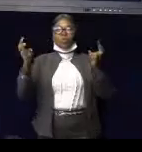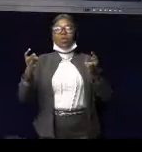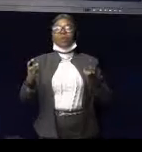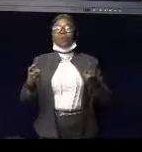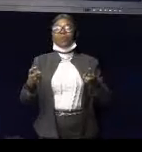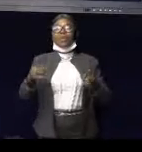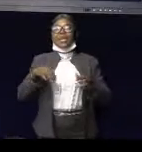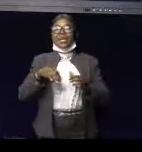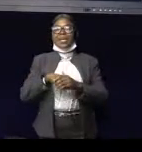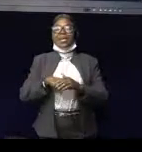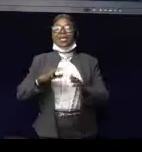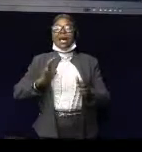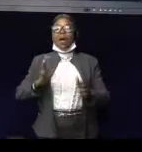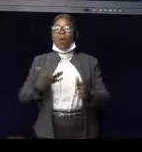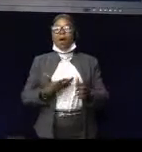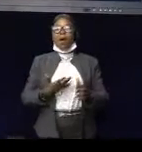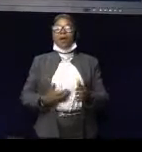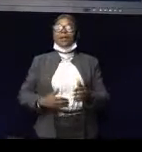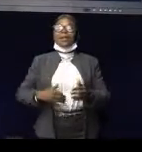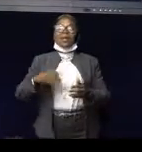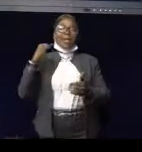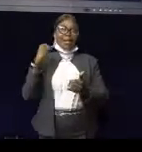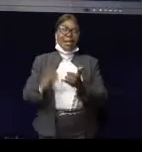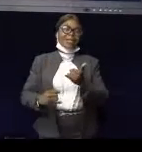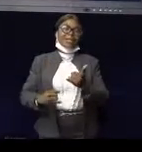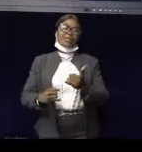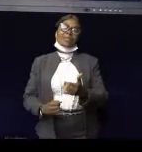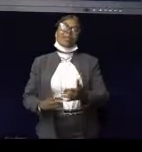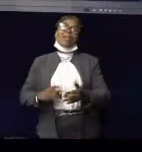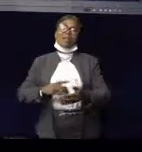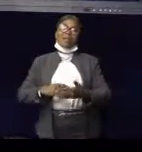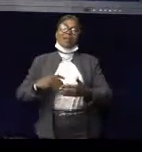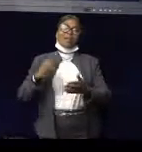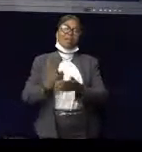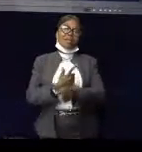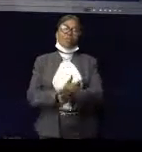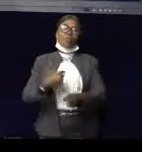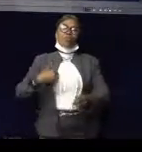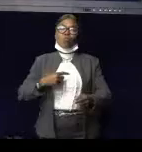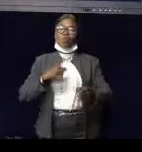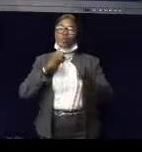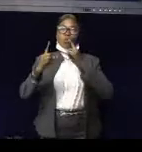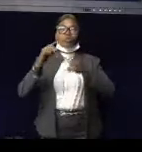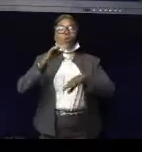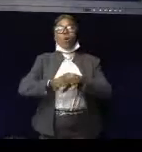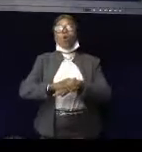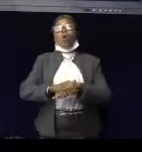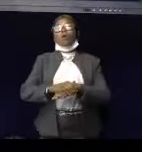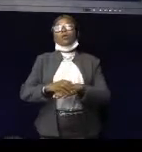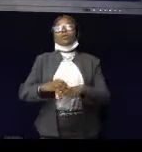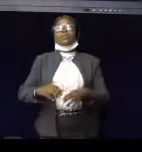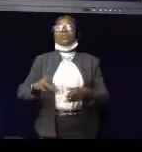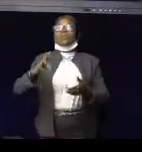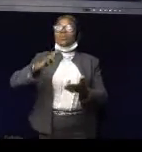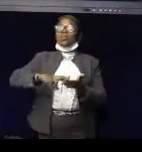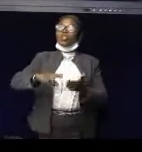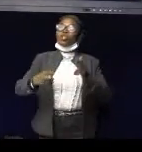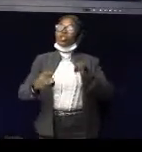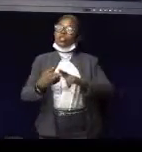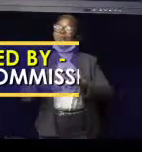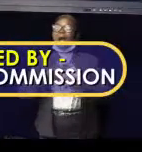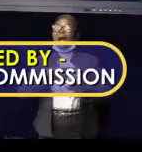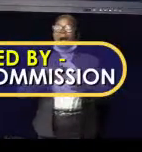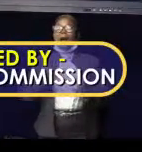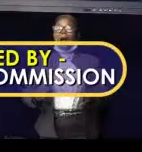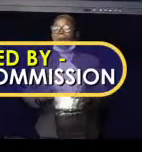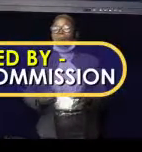last lesson, we talked about premarital sexual relationship and extramarital sexual relationship. Now we want to